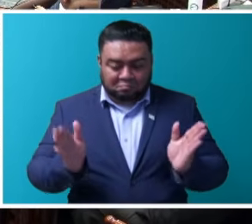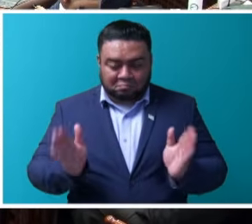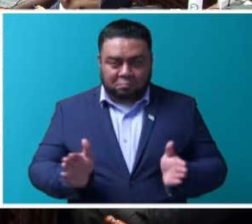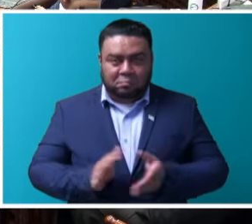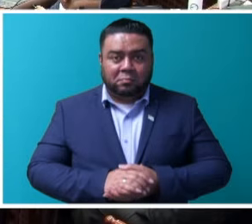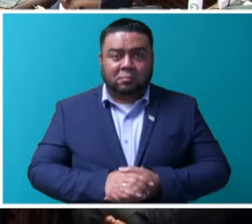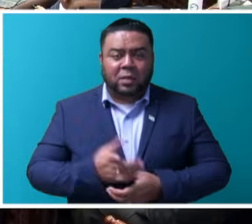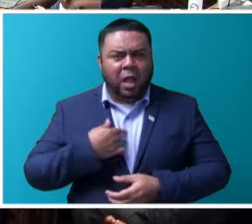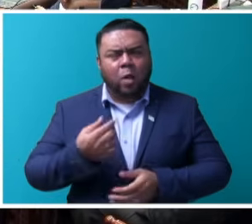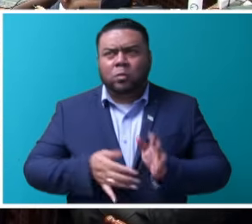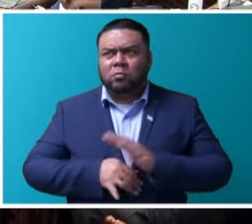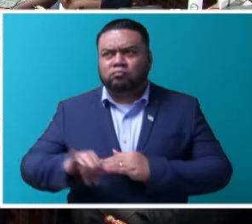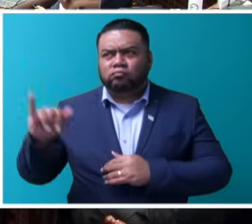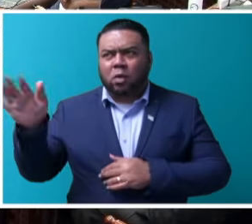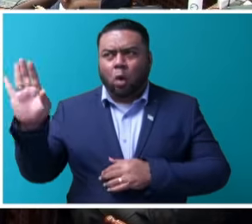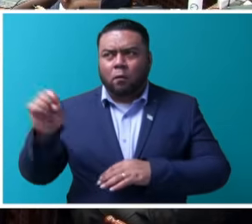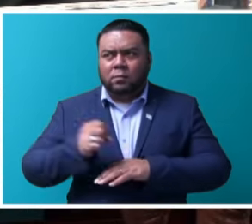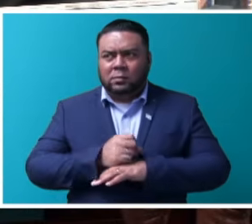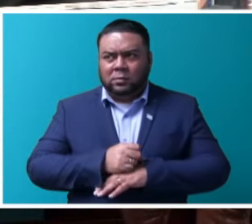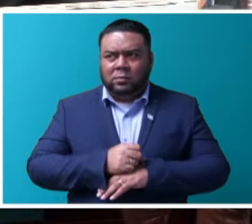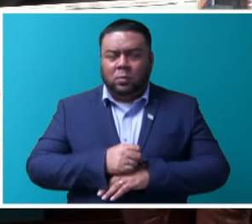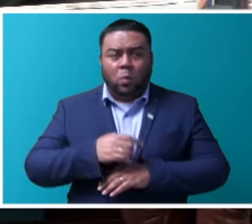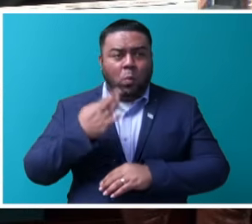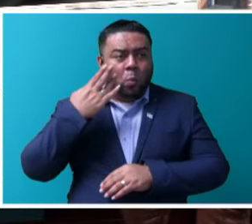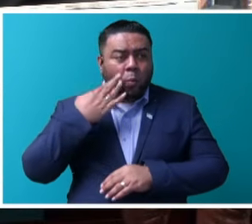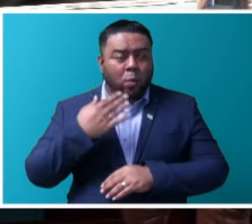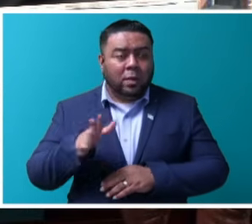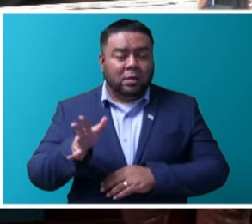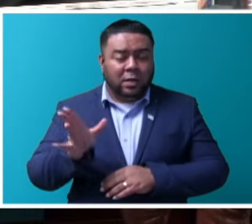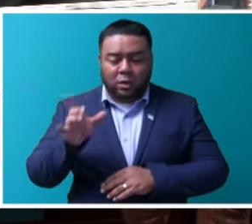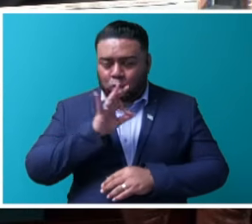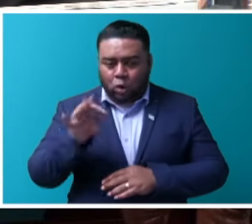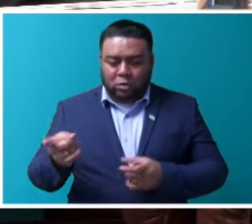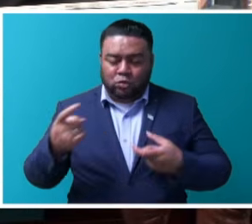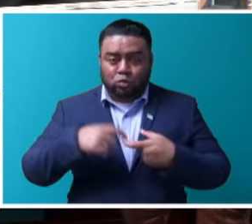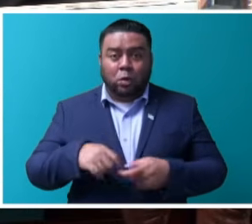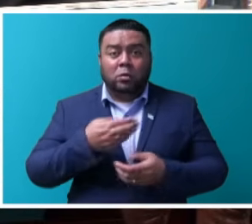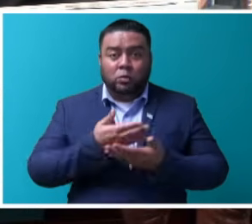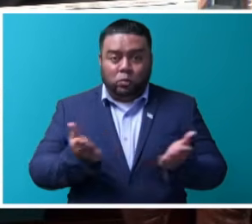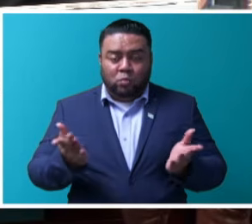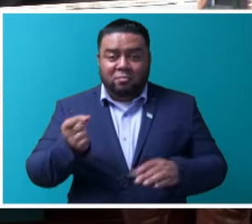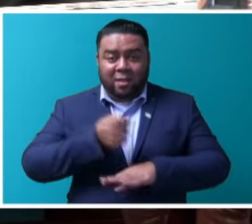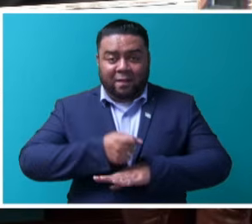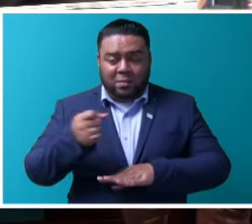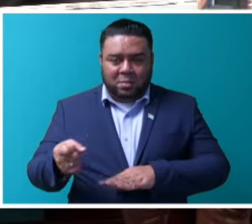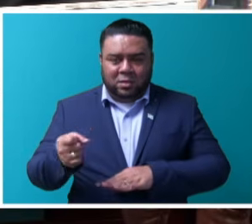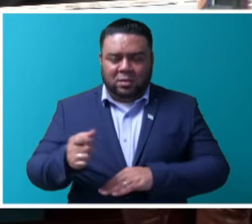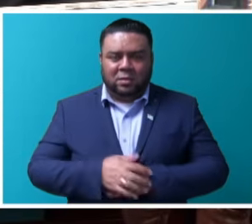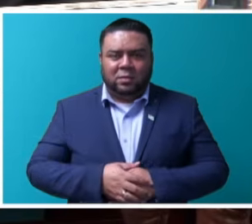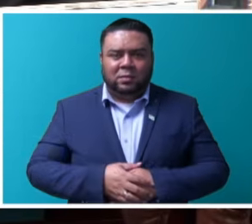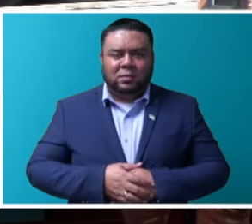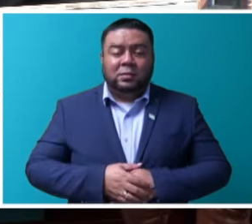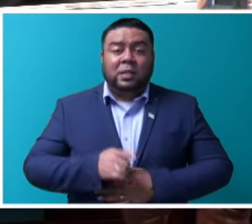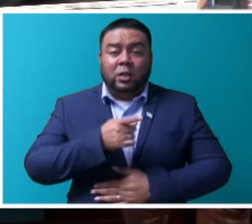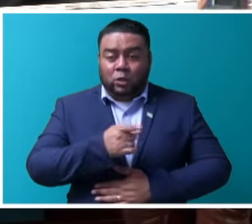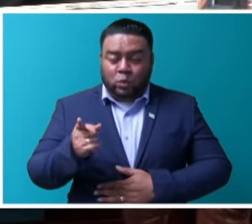I was away abroad on an official visit, and I could not join you, the government, and